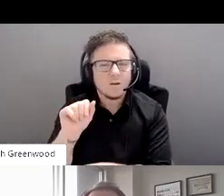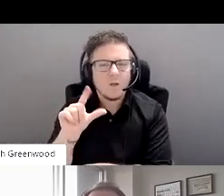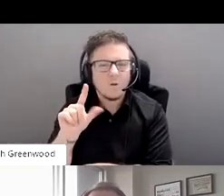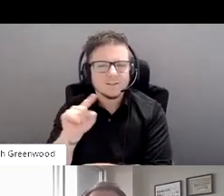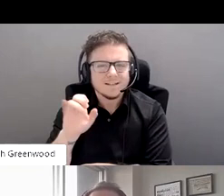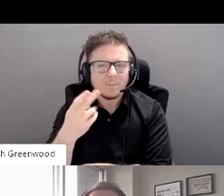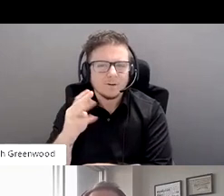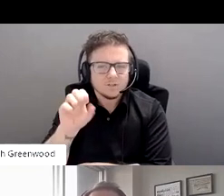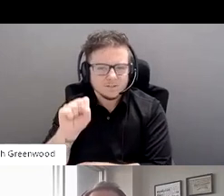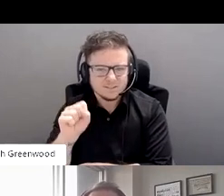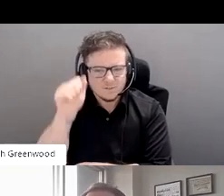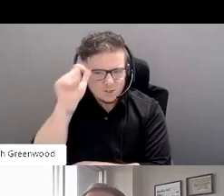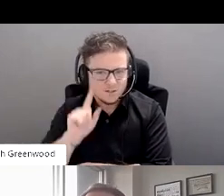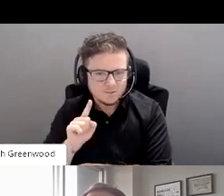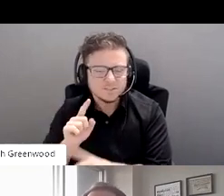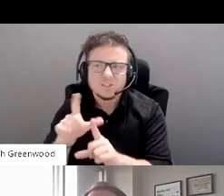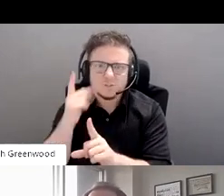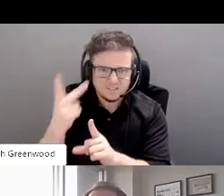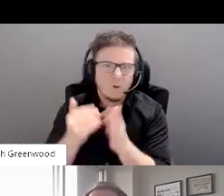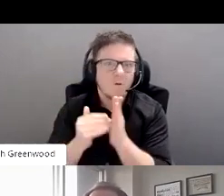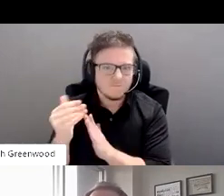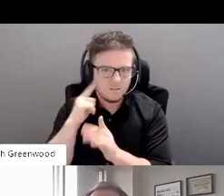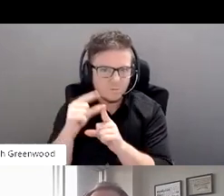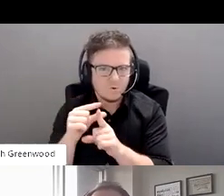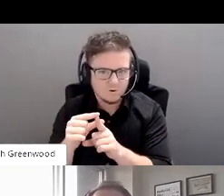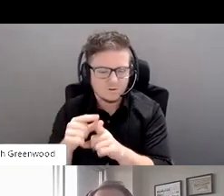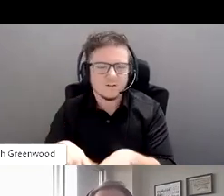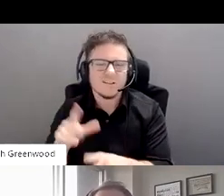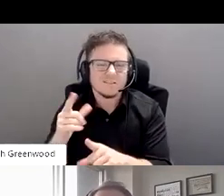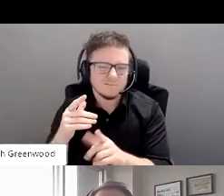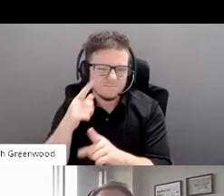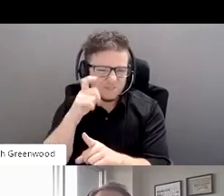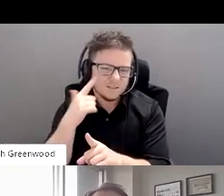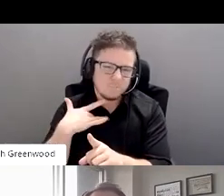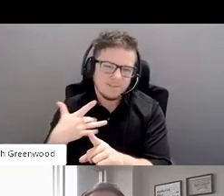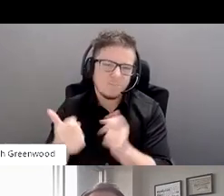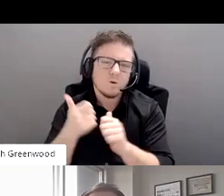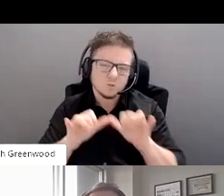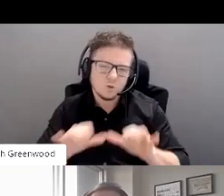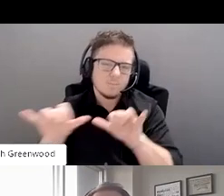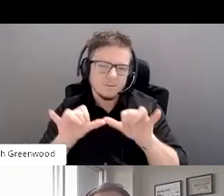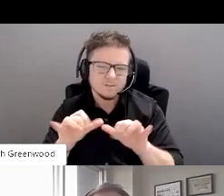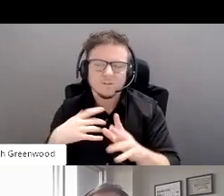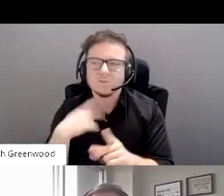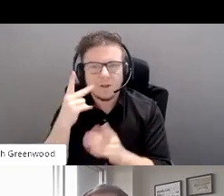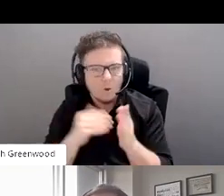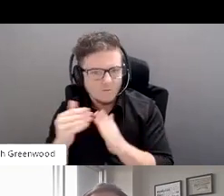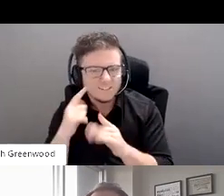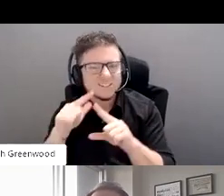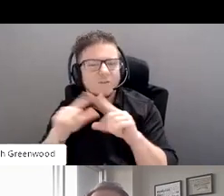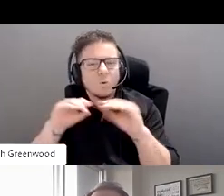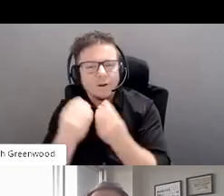as a term you'll see most often. And then again, that's because it's the most common. So you'll see organizations like the Alzheimer's Society of